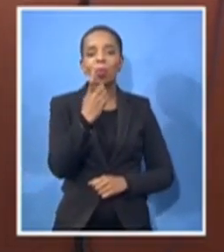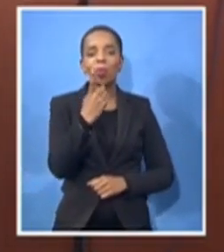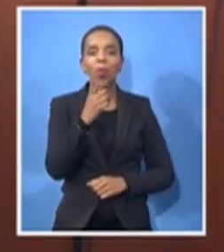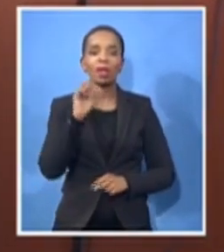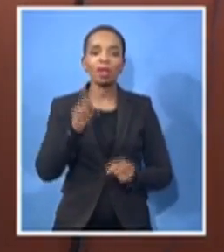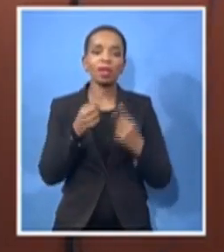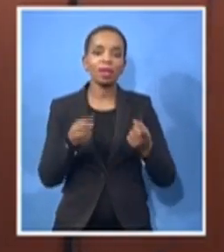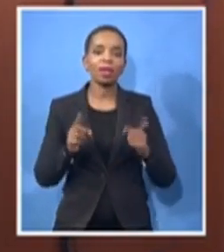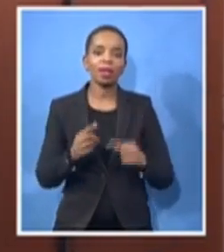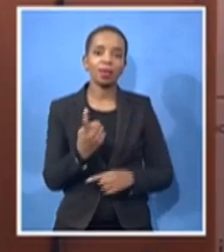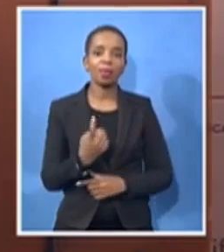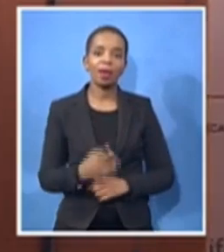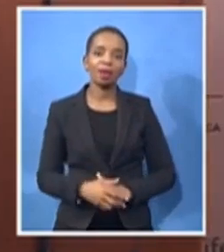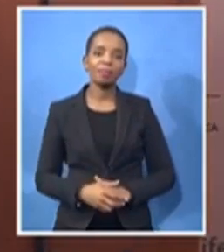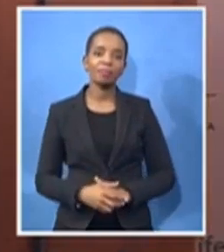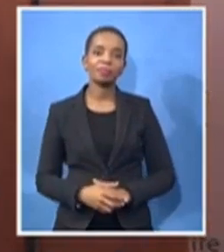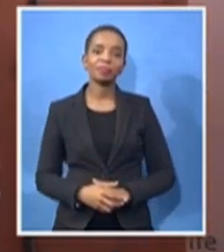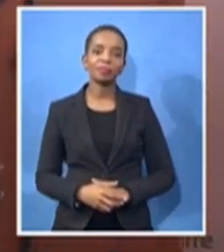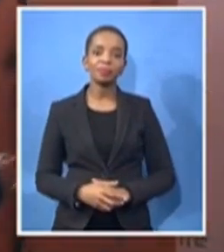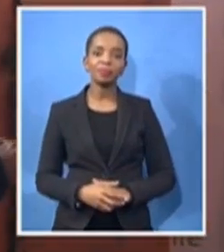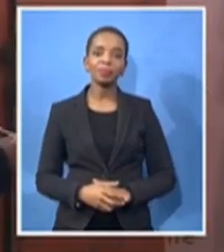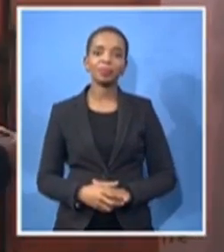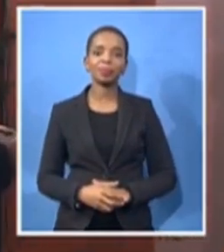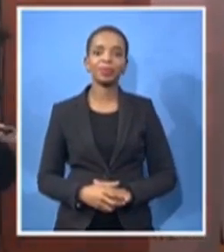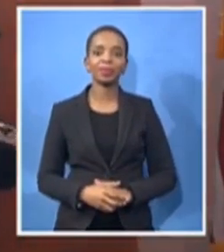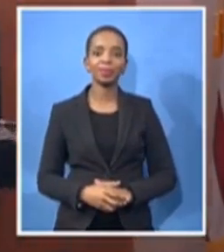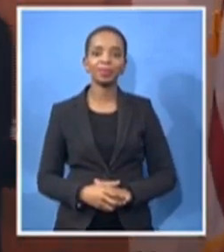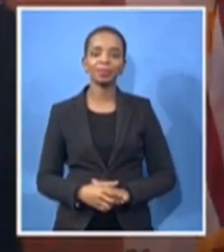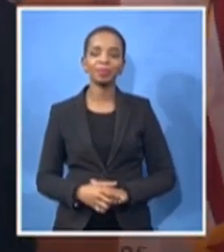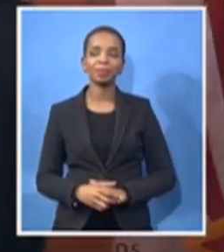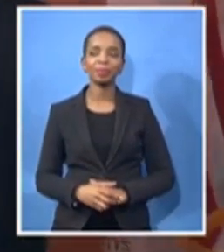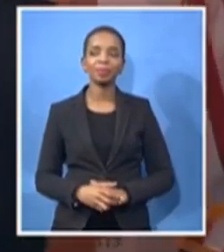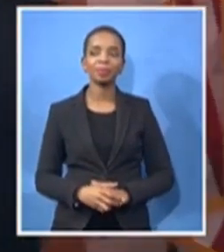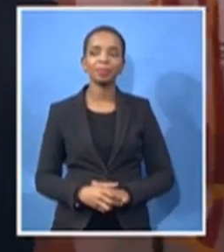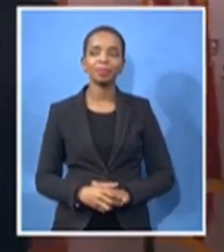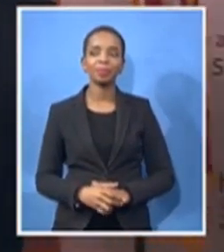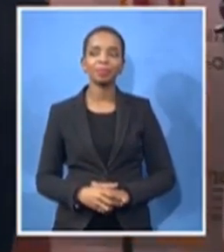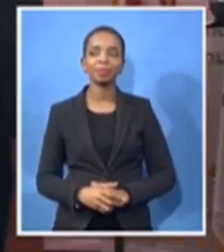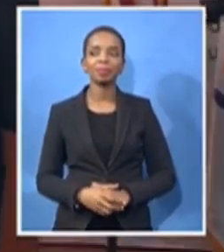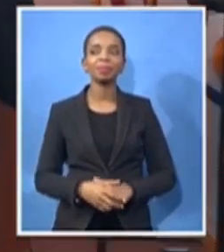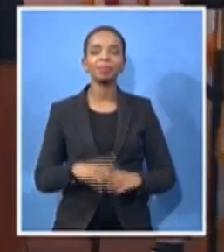Thank you. Thank you so much. We can just bring them back.